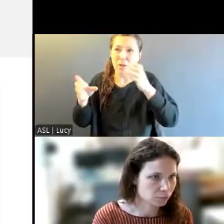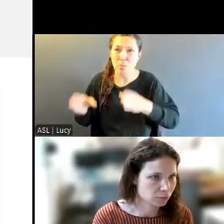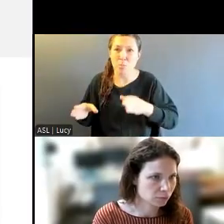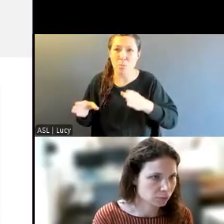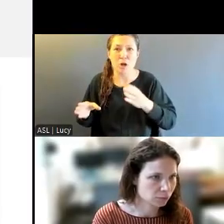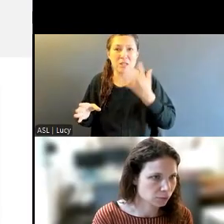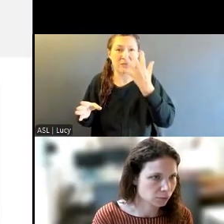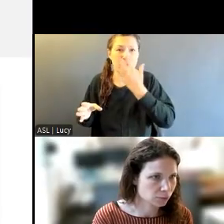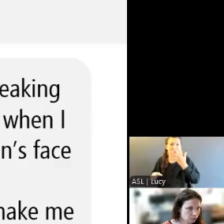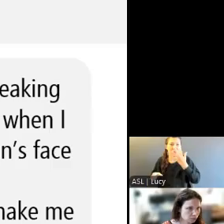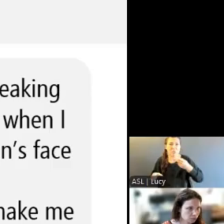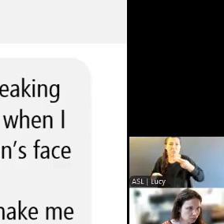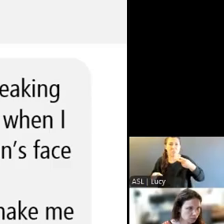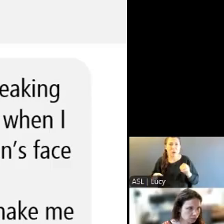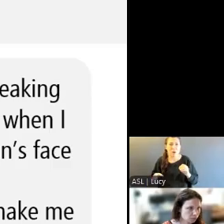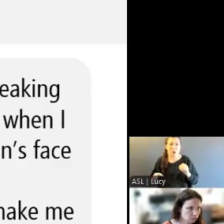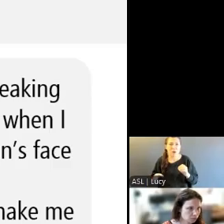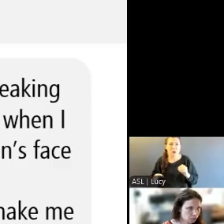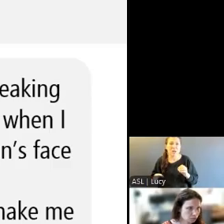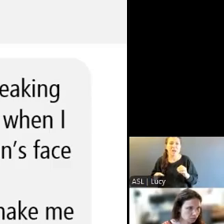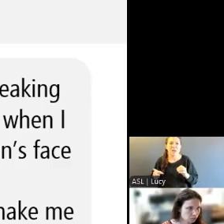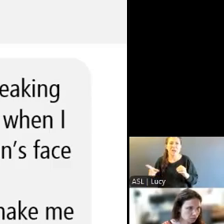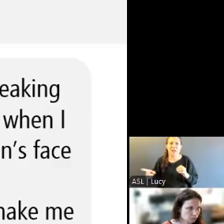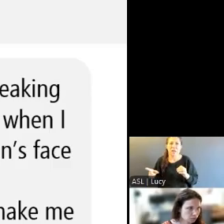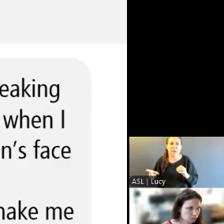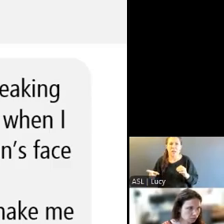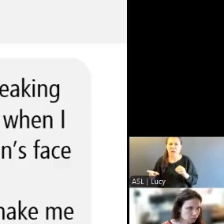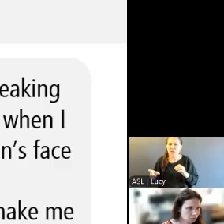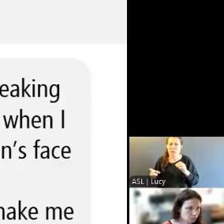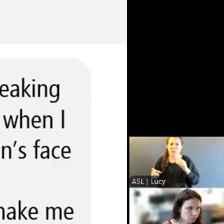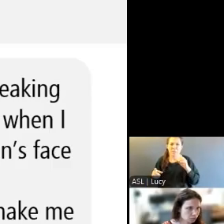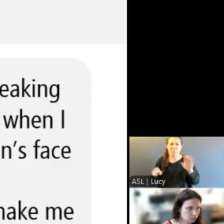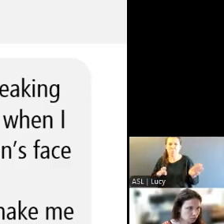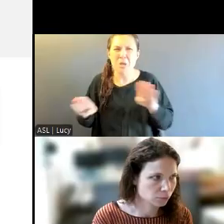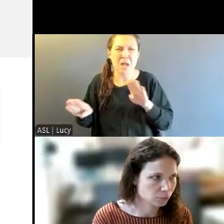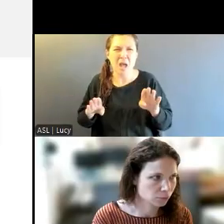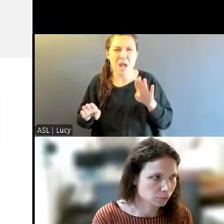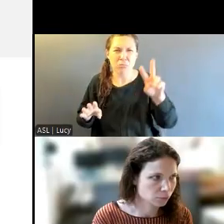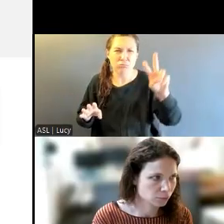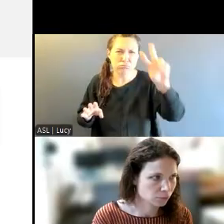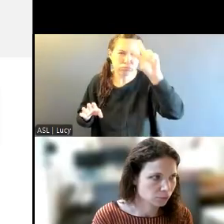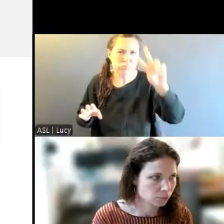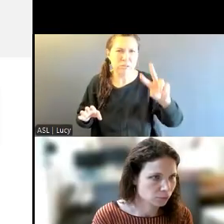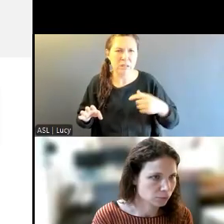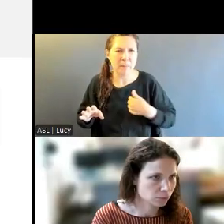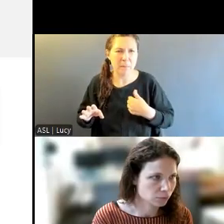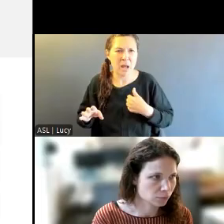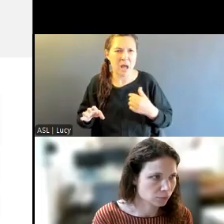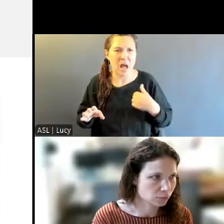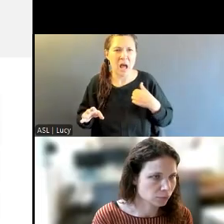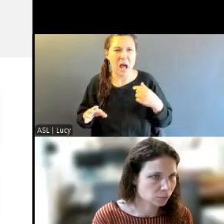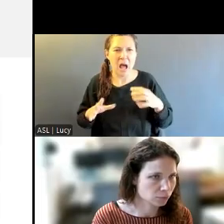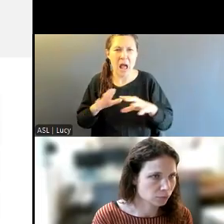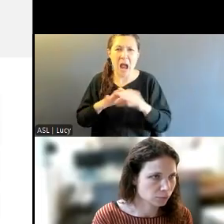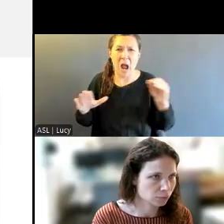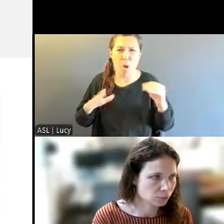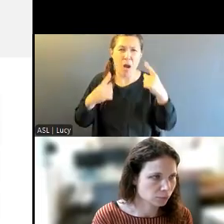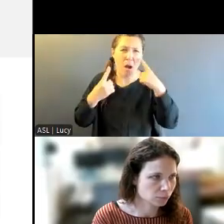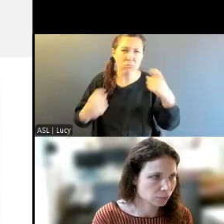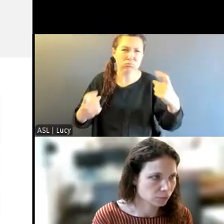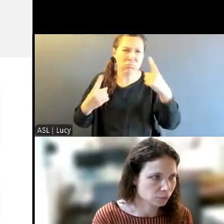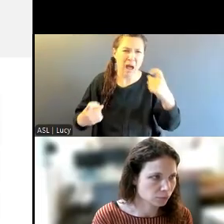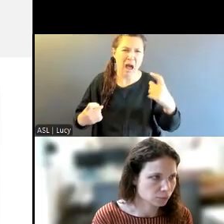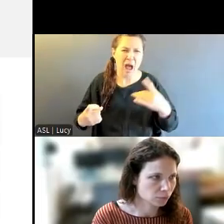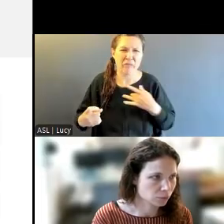office. He was wonderful, stupid to me. And I left there crying and promising to myself that it will be the last time